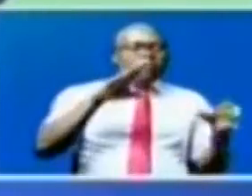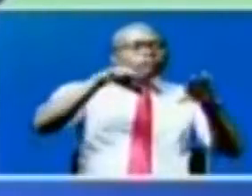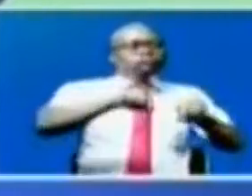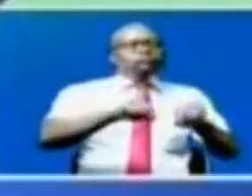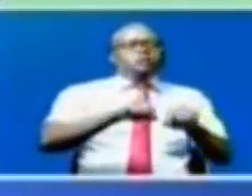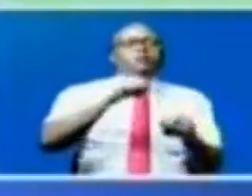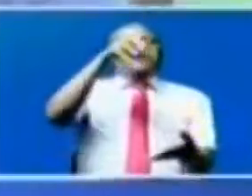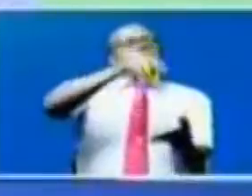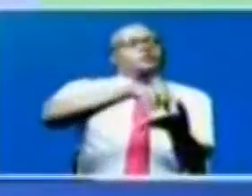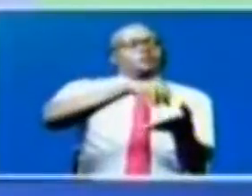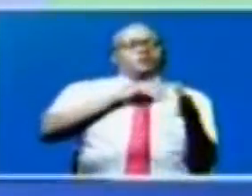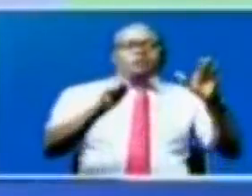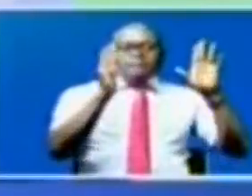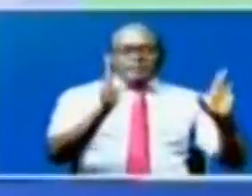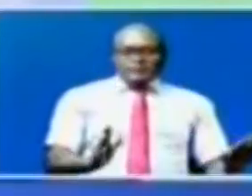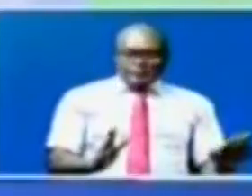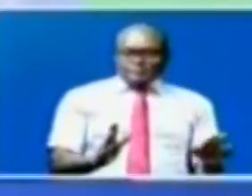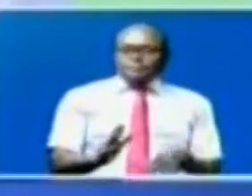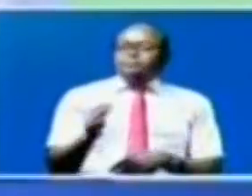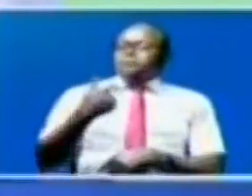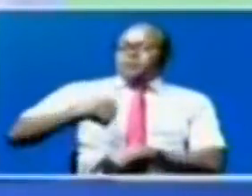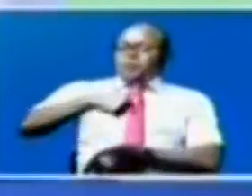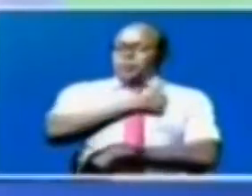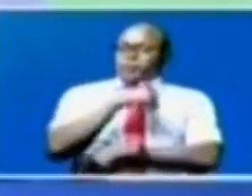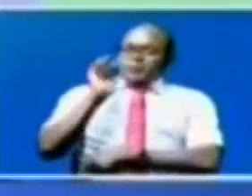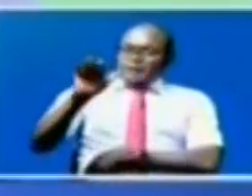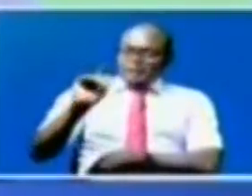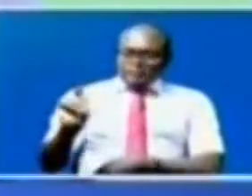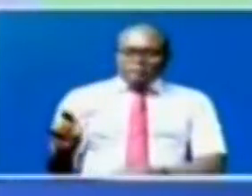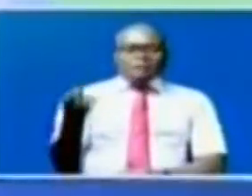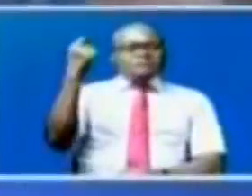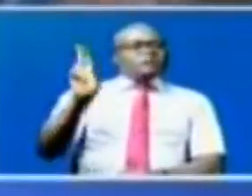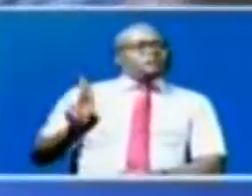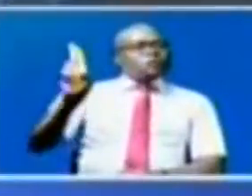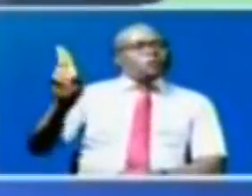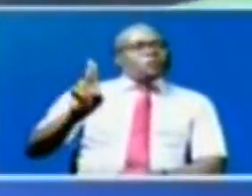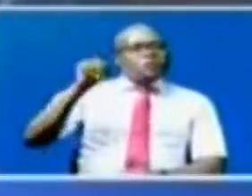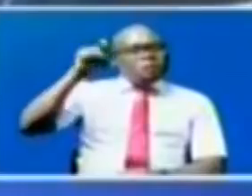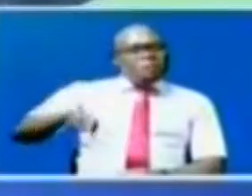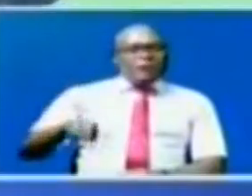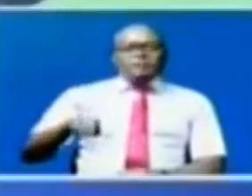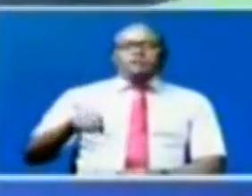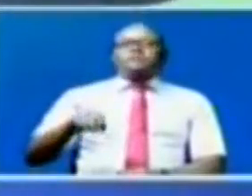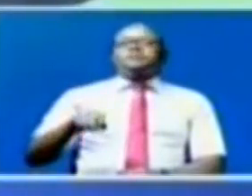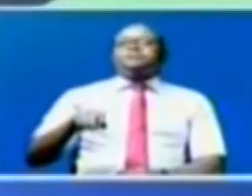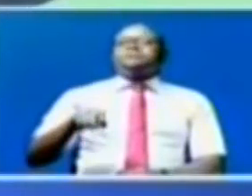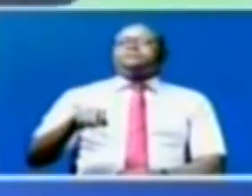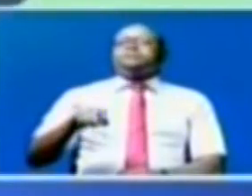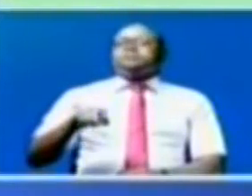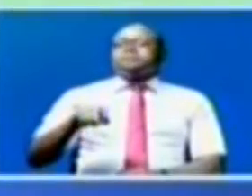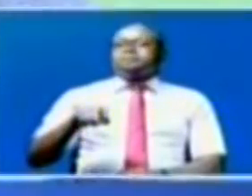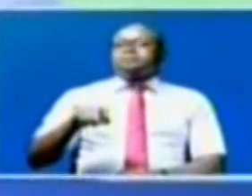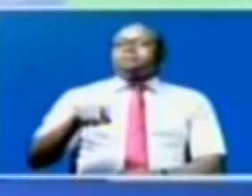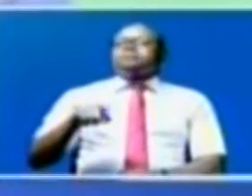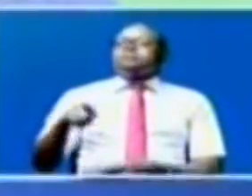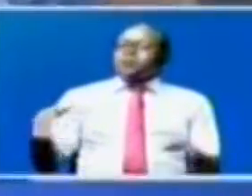cabinet positions nyingi. Tungependa kuhimiza Uhuru Kenyatta avunje baraza la